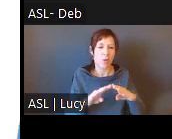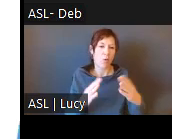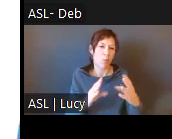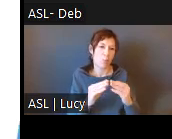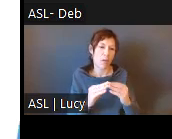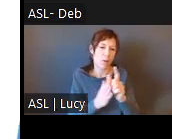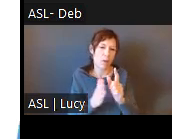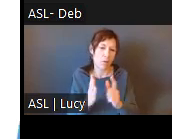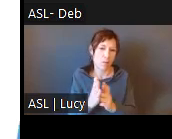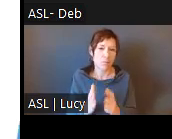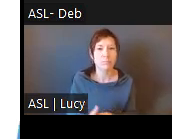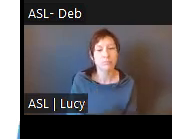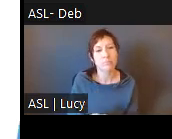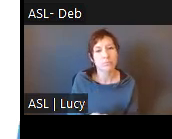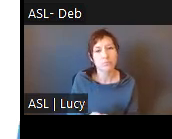Next slide, please, Val.